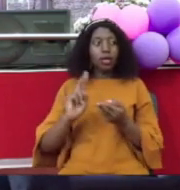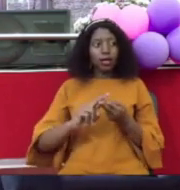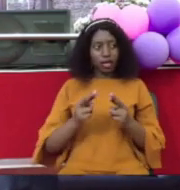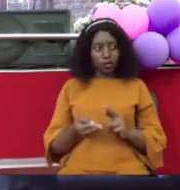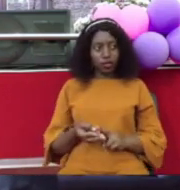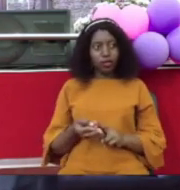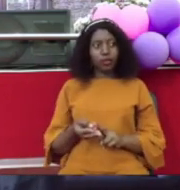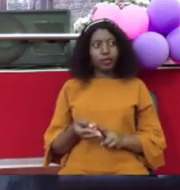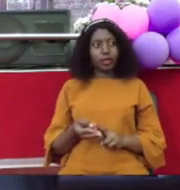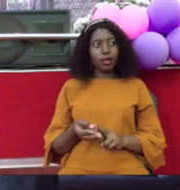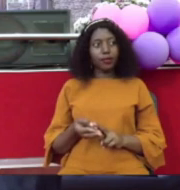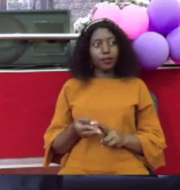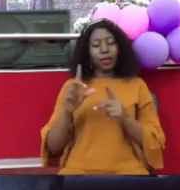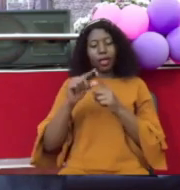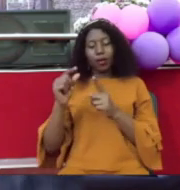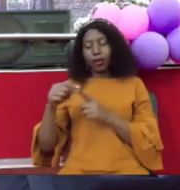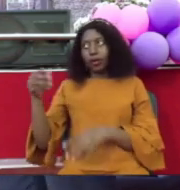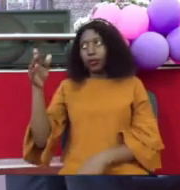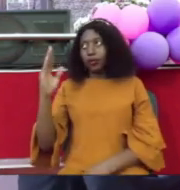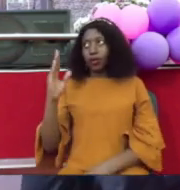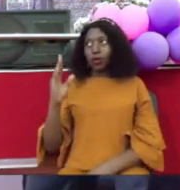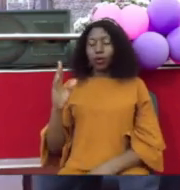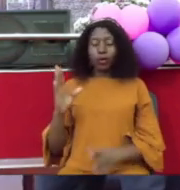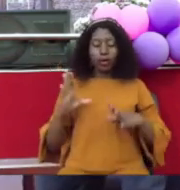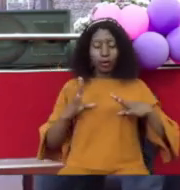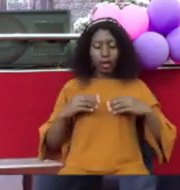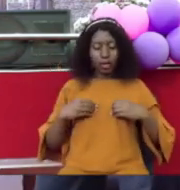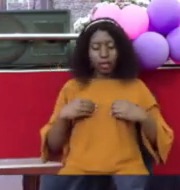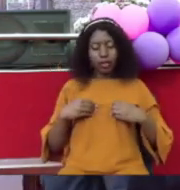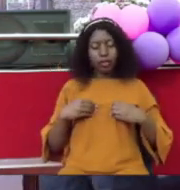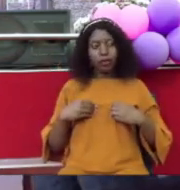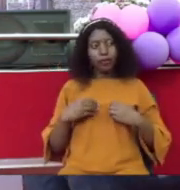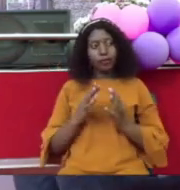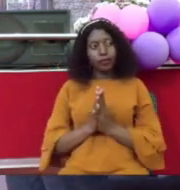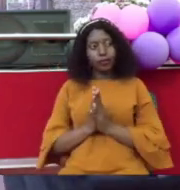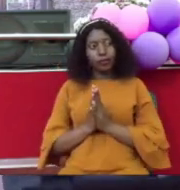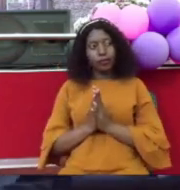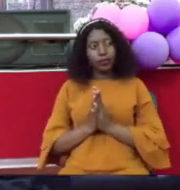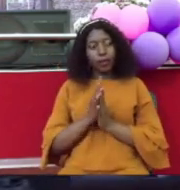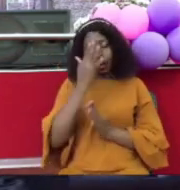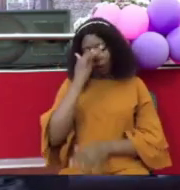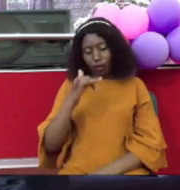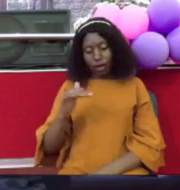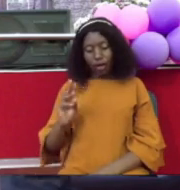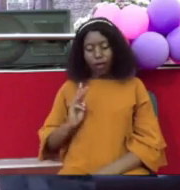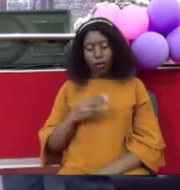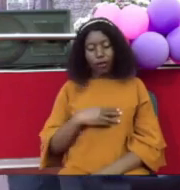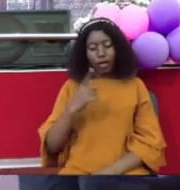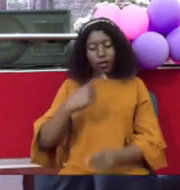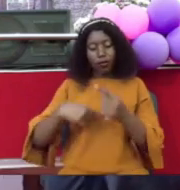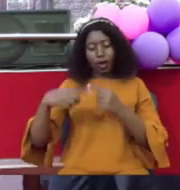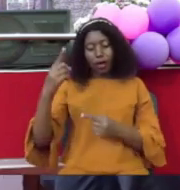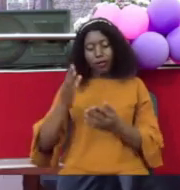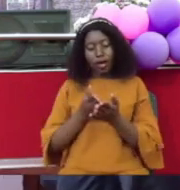of God. Aha, neno la Mungu. And we receive it for ourselves. Na tunapokea kwa sababu yetu. Because we overcome by the